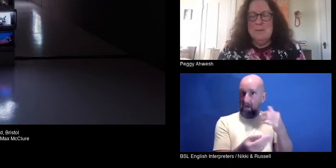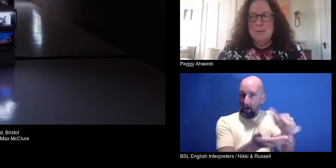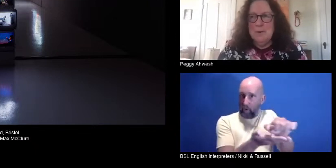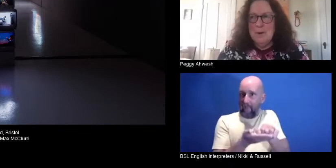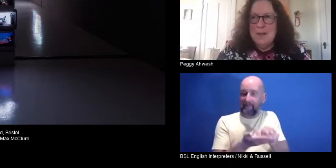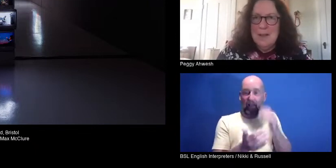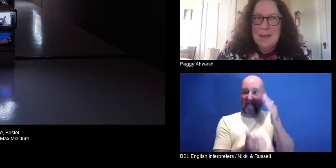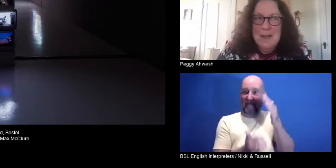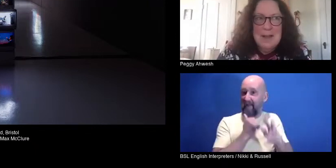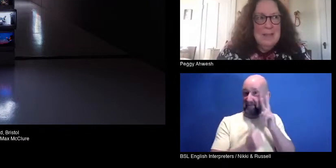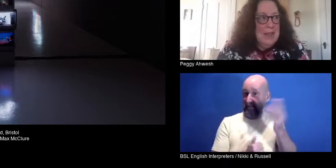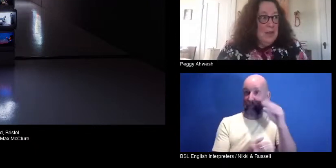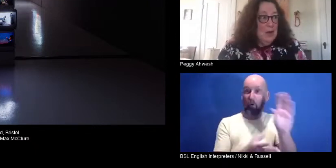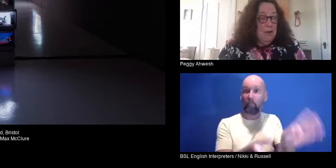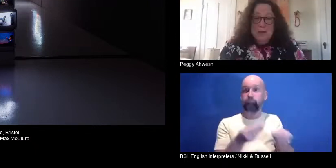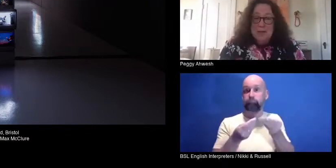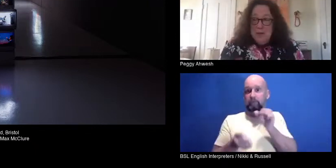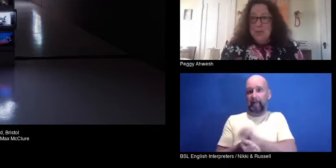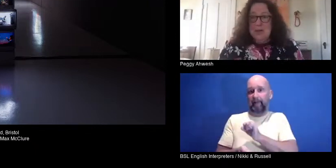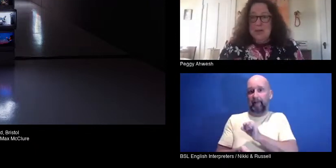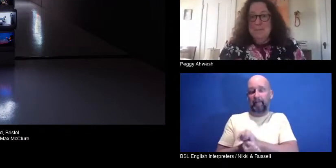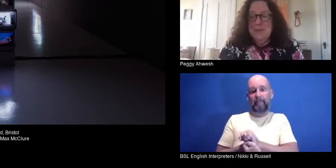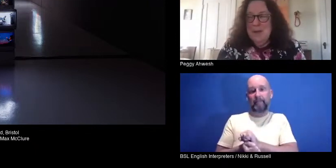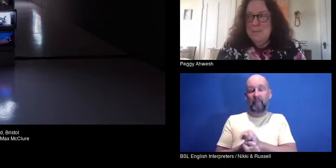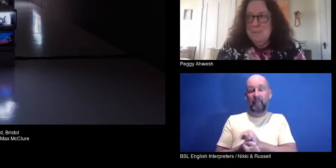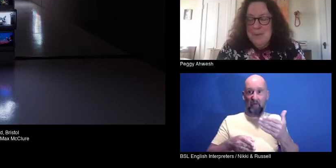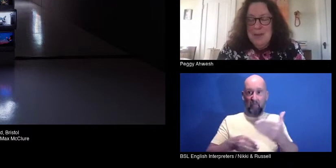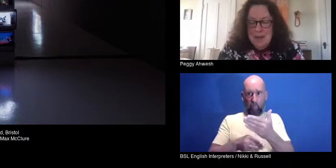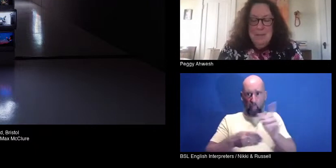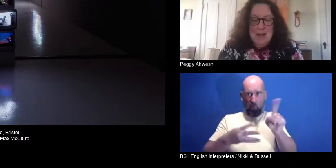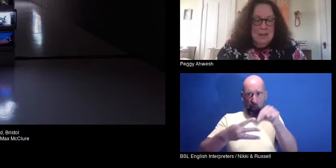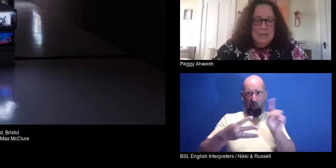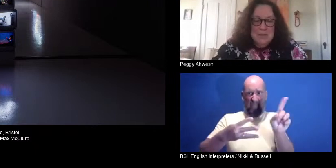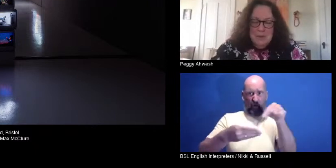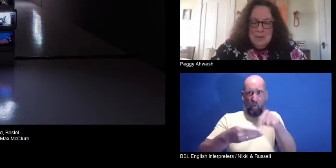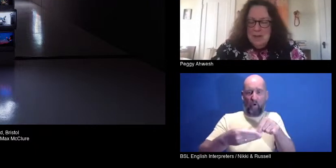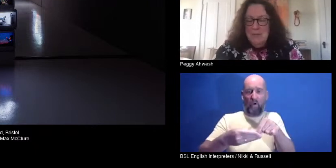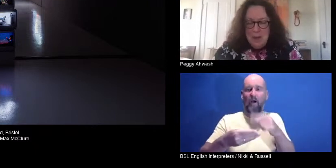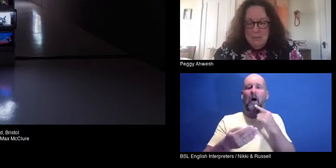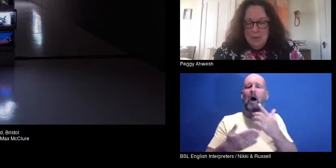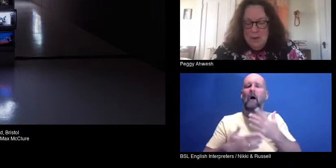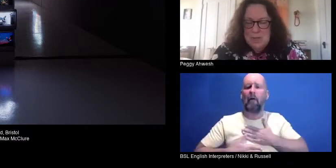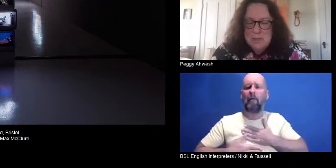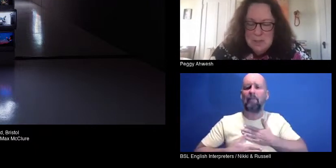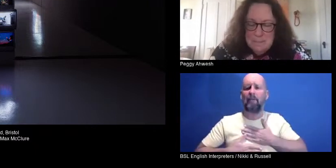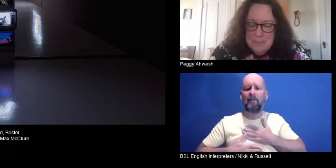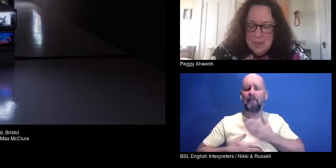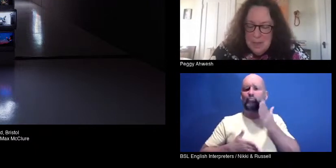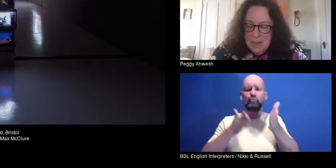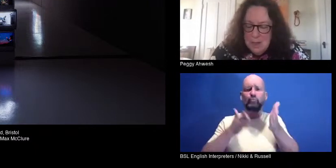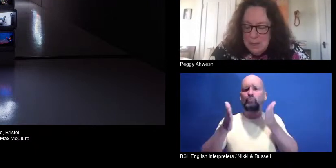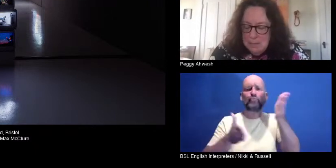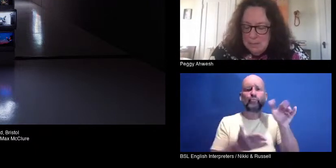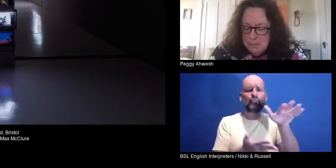never seen before. And that you don't know its function. So I love that for that reason.